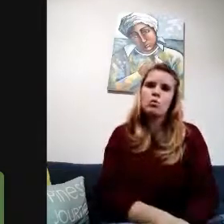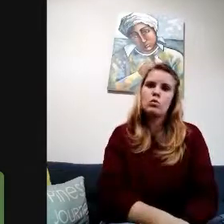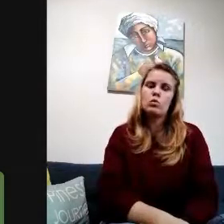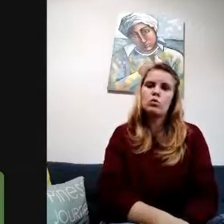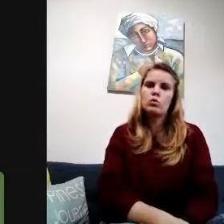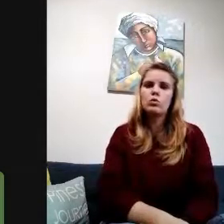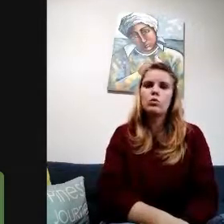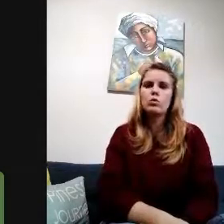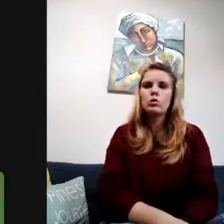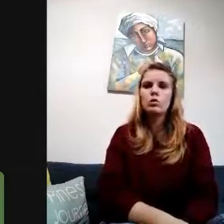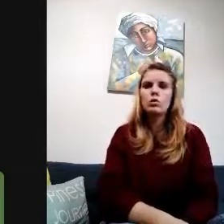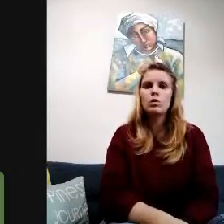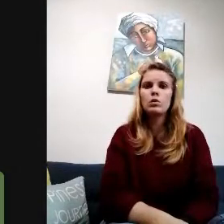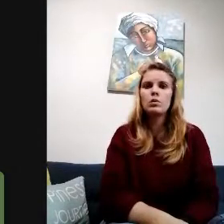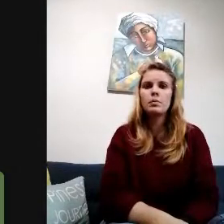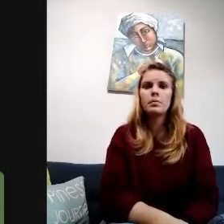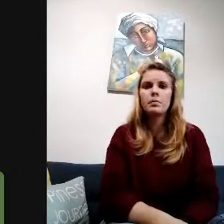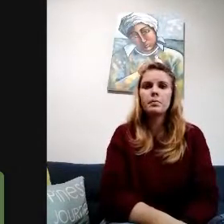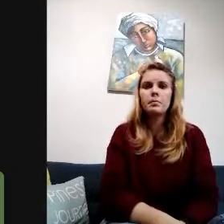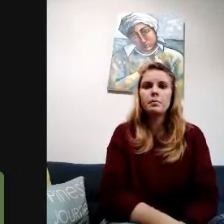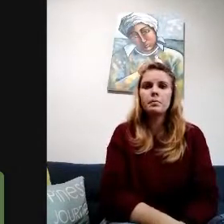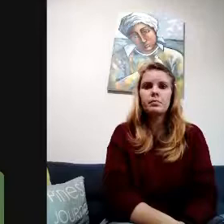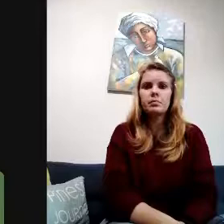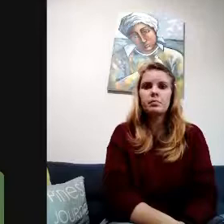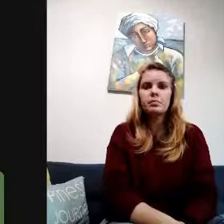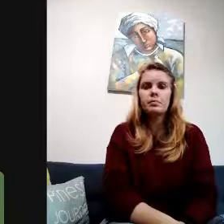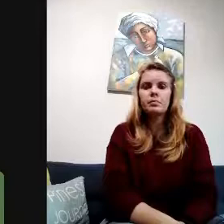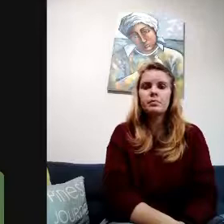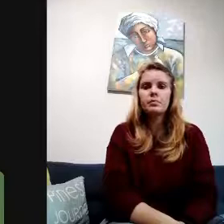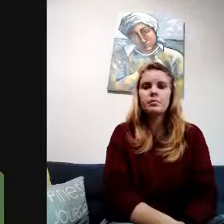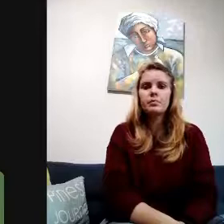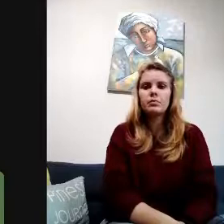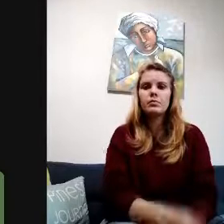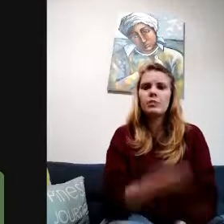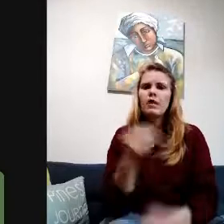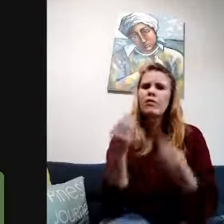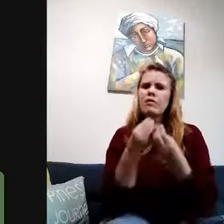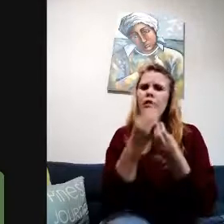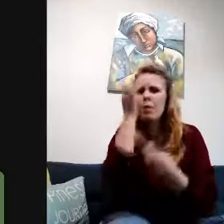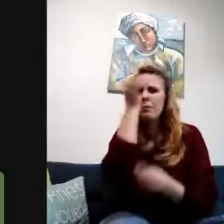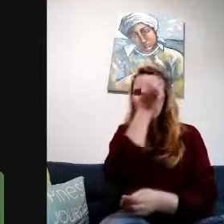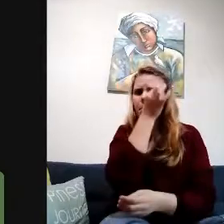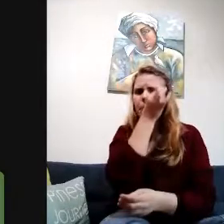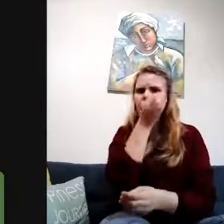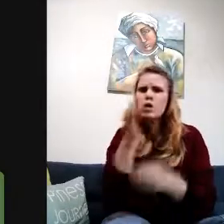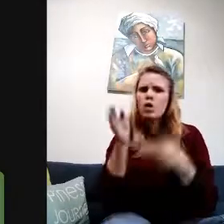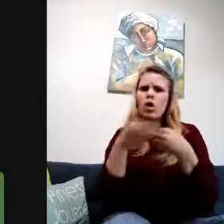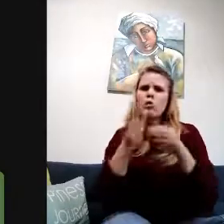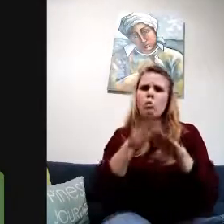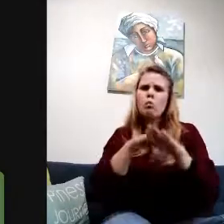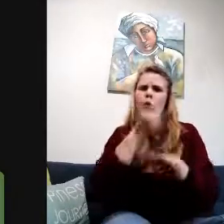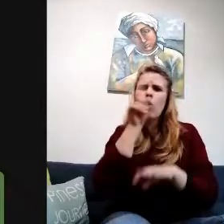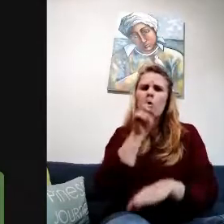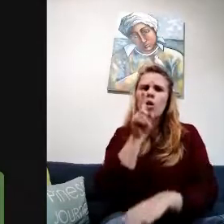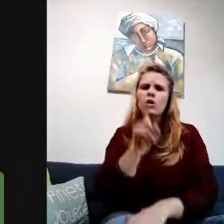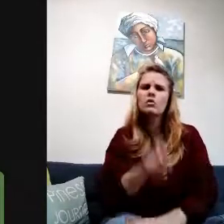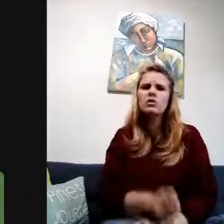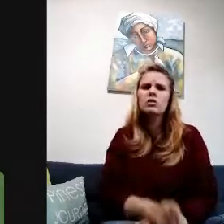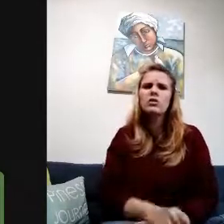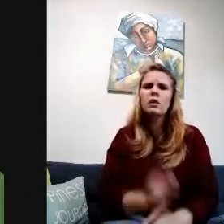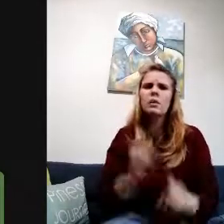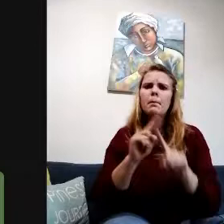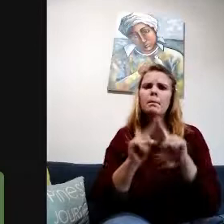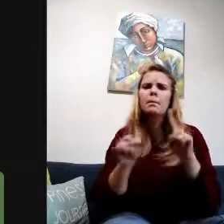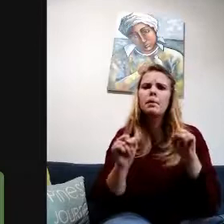And yeah, I mean, you've got a couple minutes in which you can post a couple more questions in the comments. But just